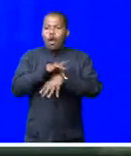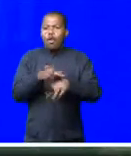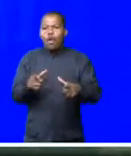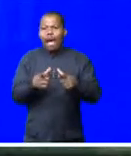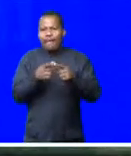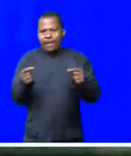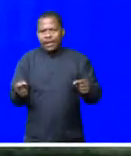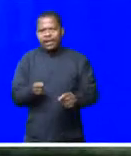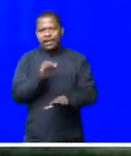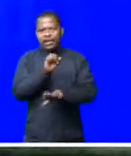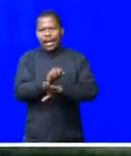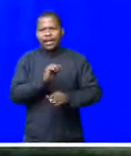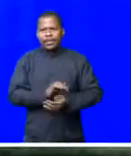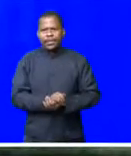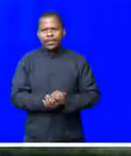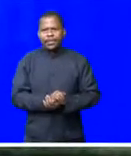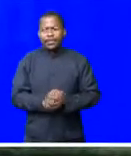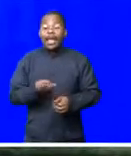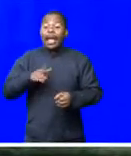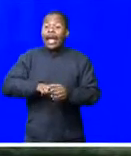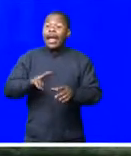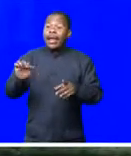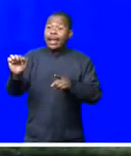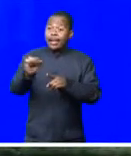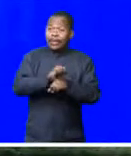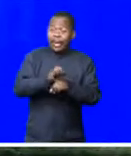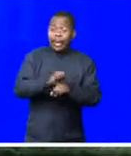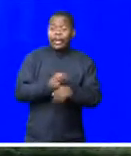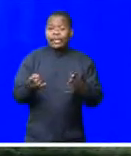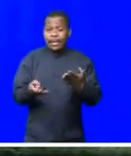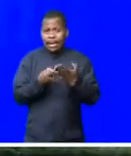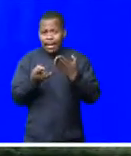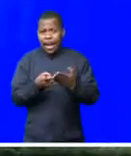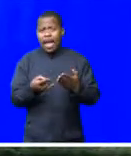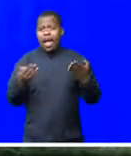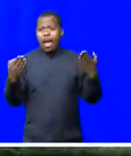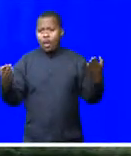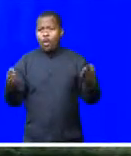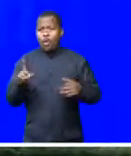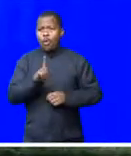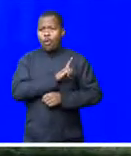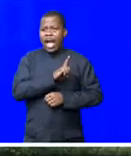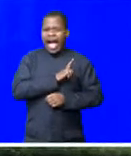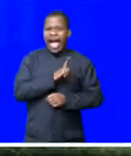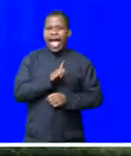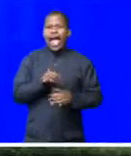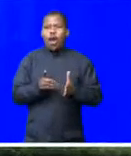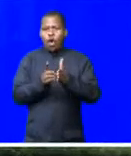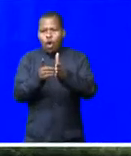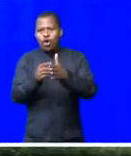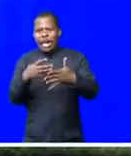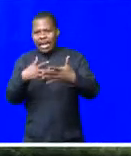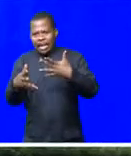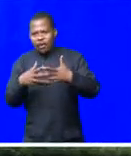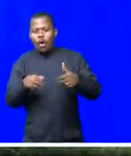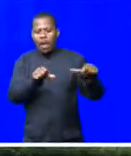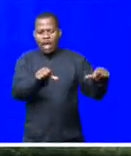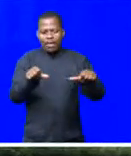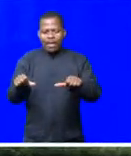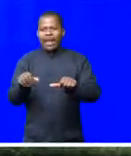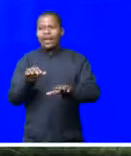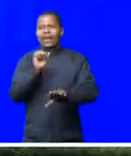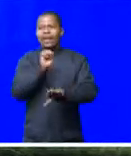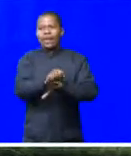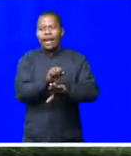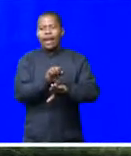uyashona. Yet the training lena was able to see the OC when the thing in order to